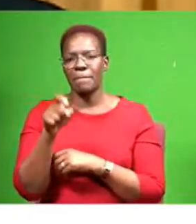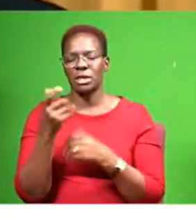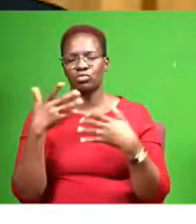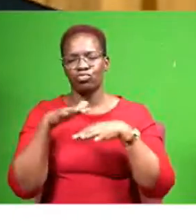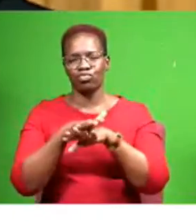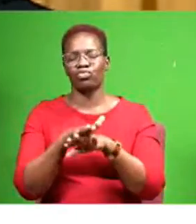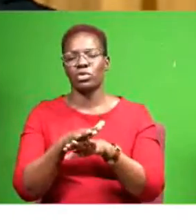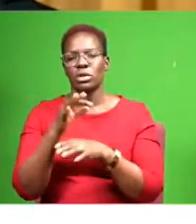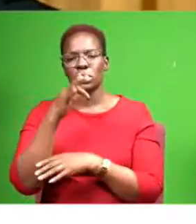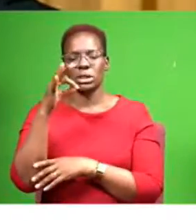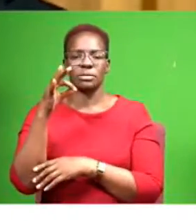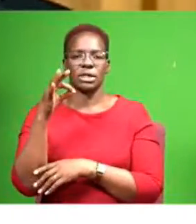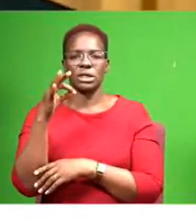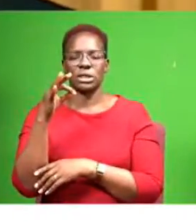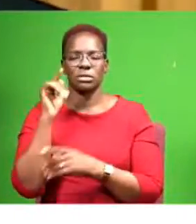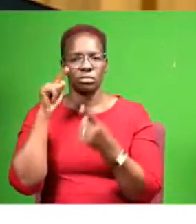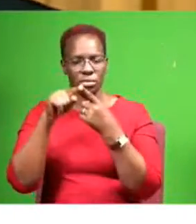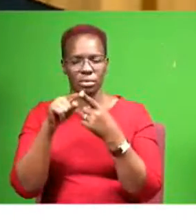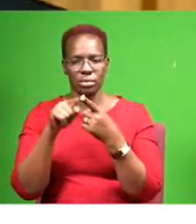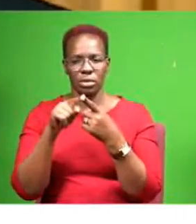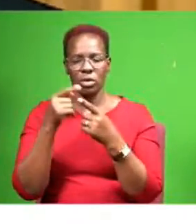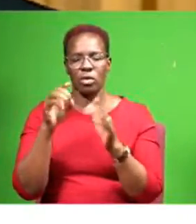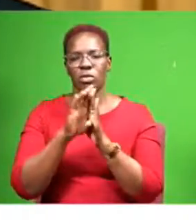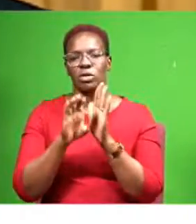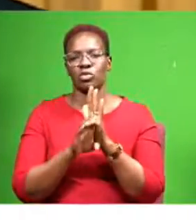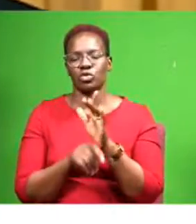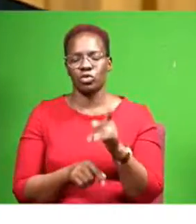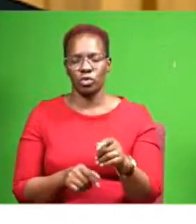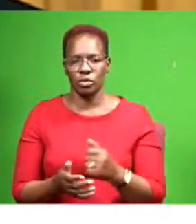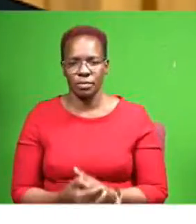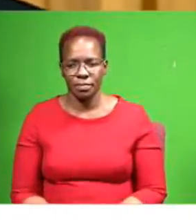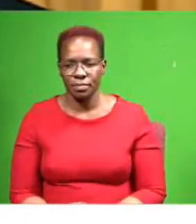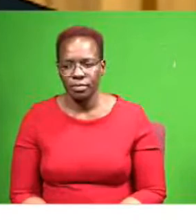to the spirit and purport of the Constitution.